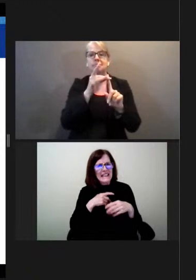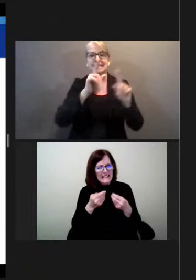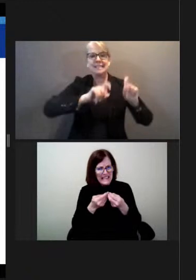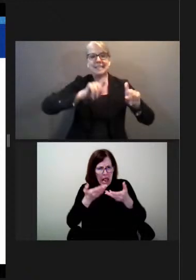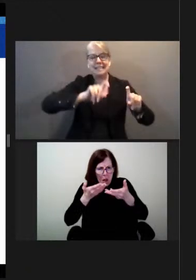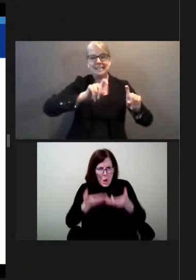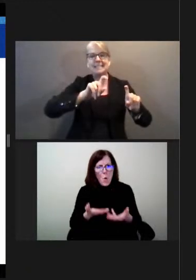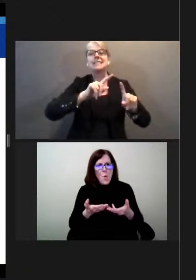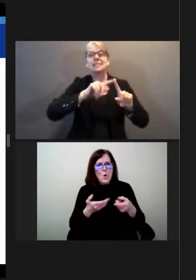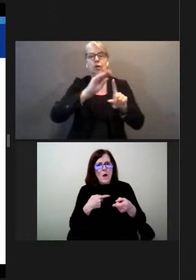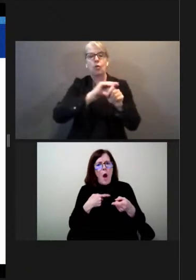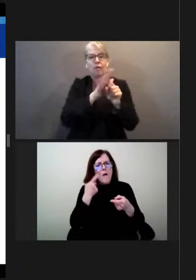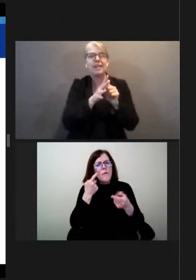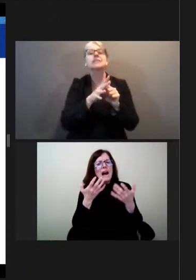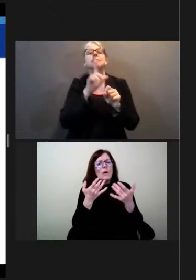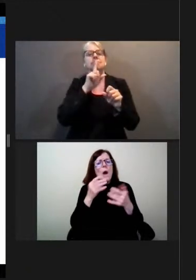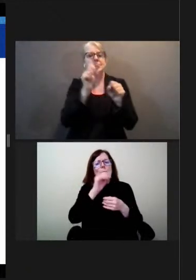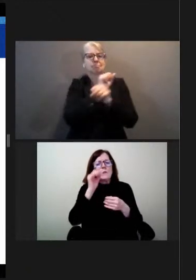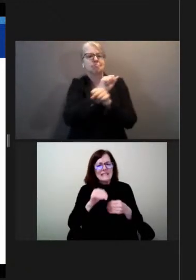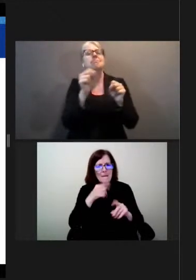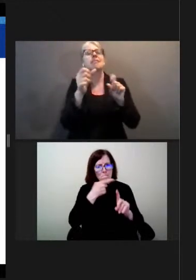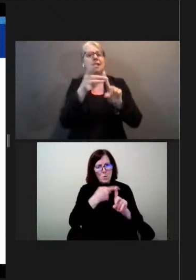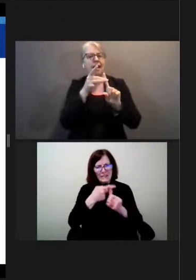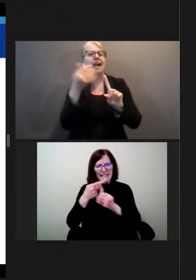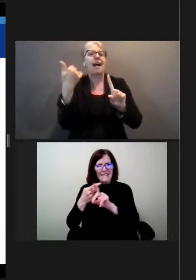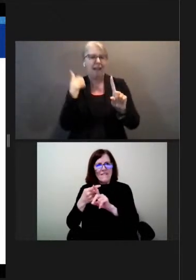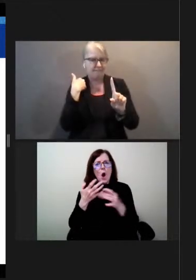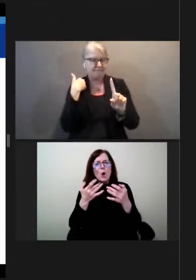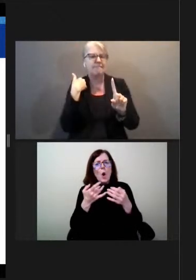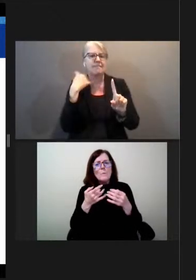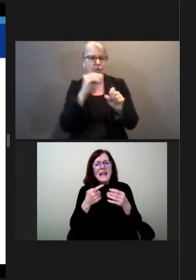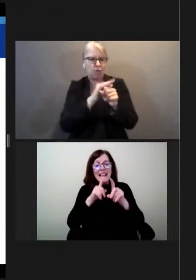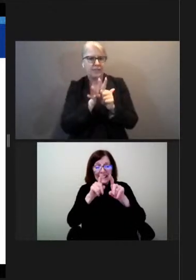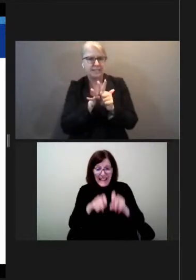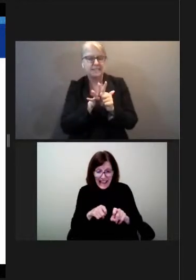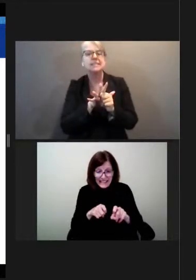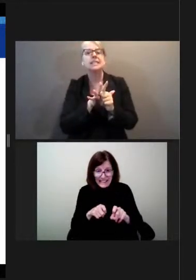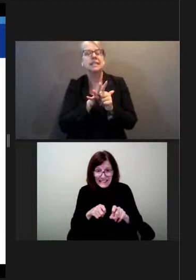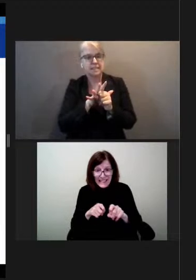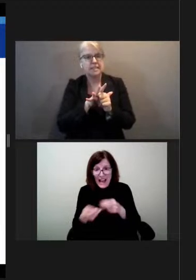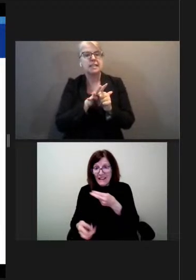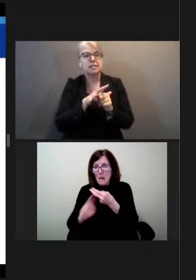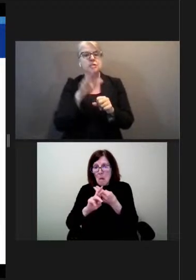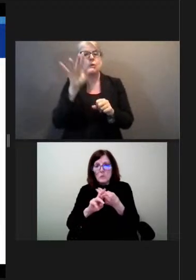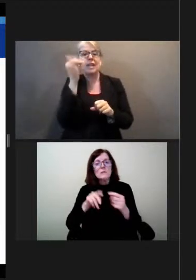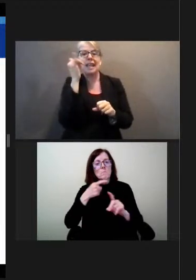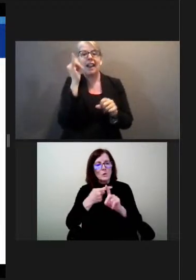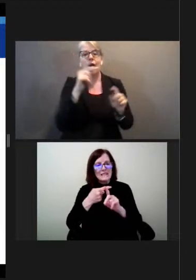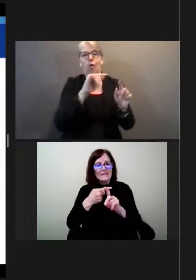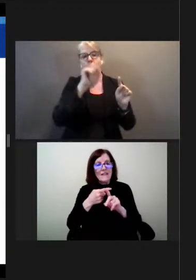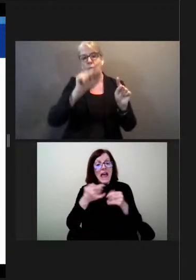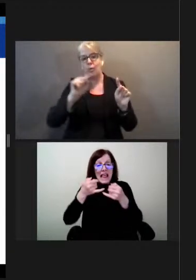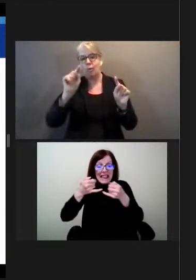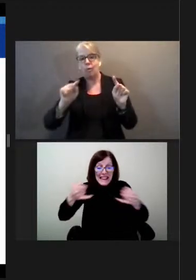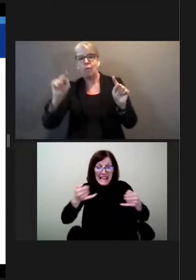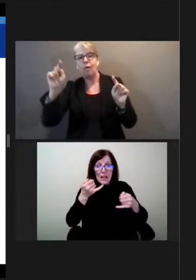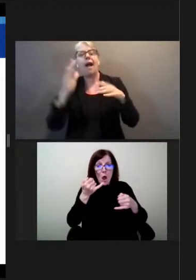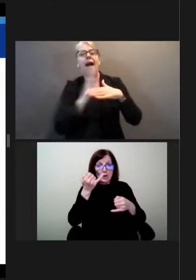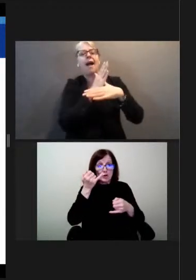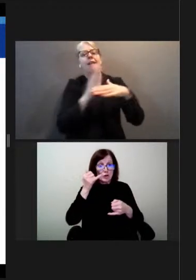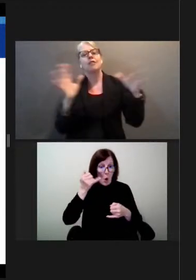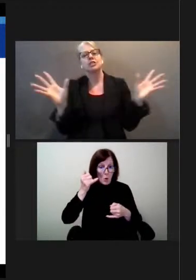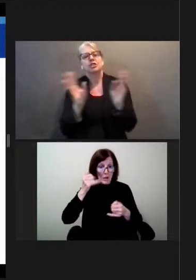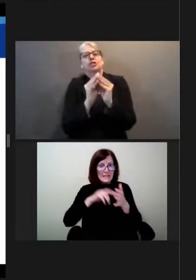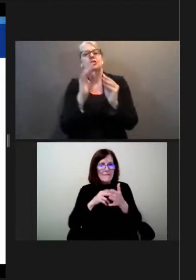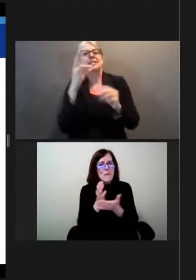are positive. So the yellow line is the average over a 7-day period of what